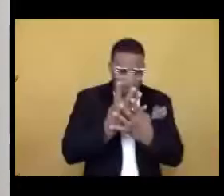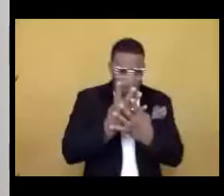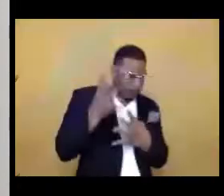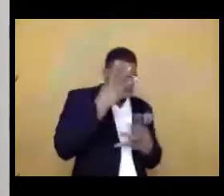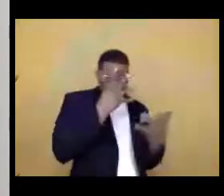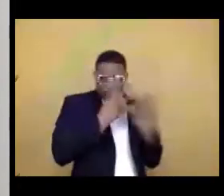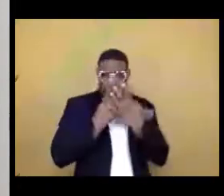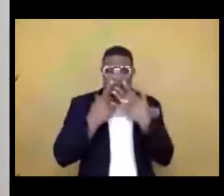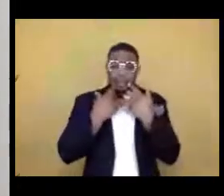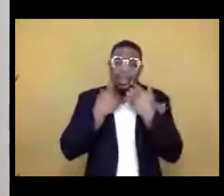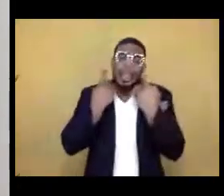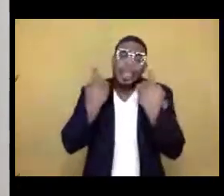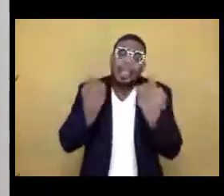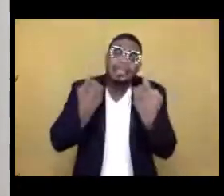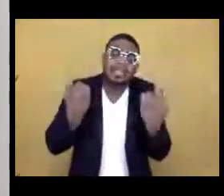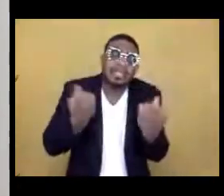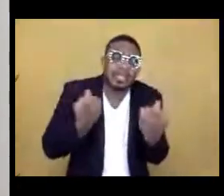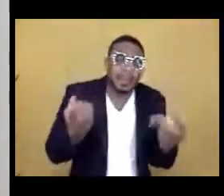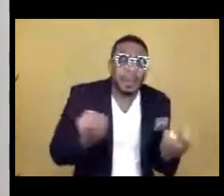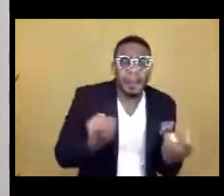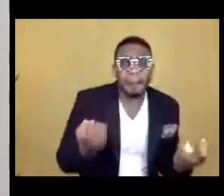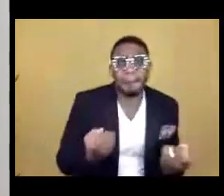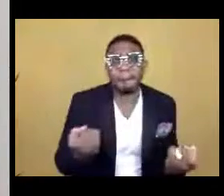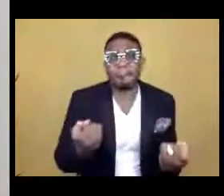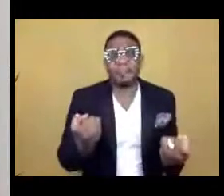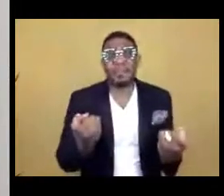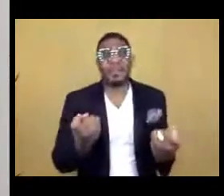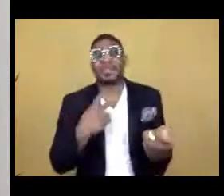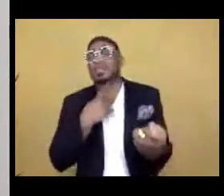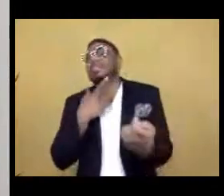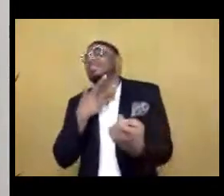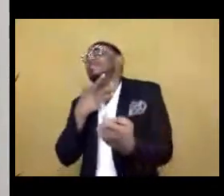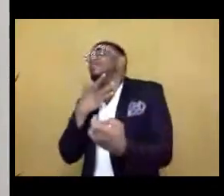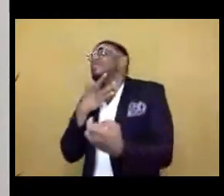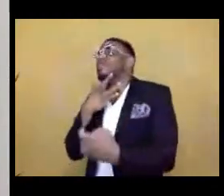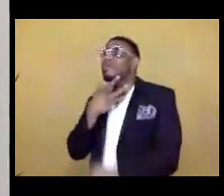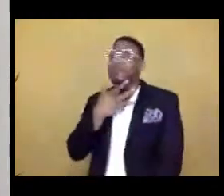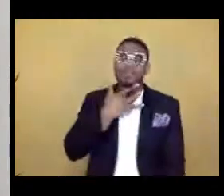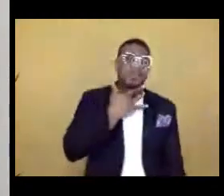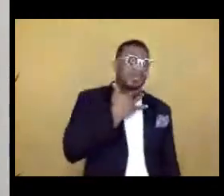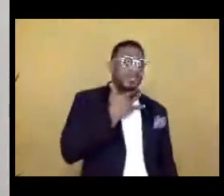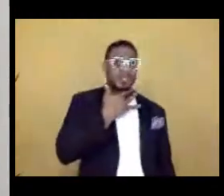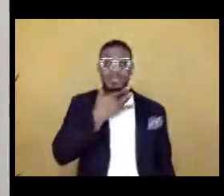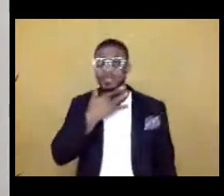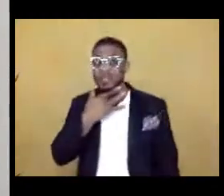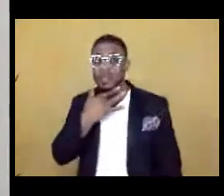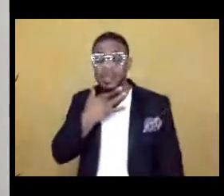prisoner to the sin that had me bound.